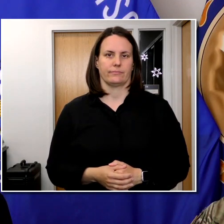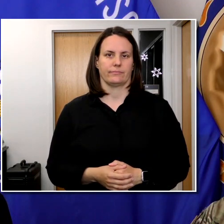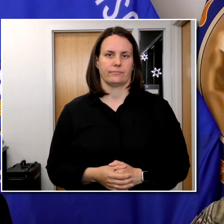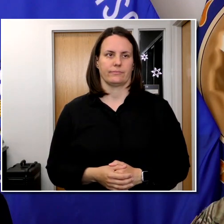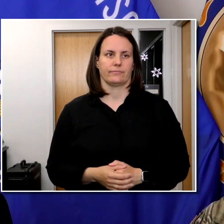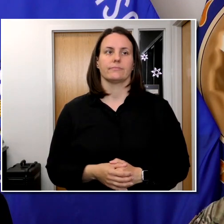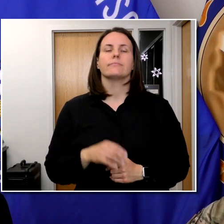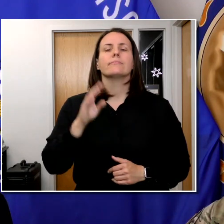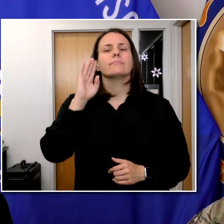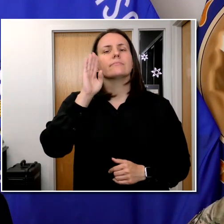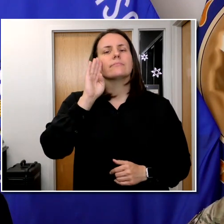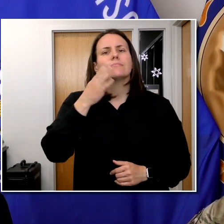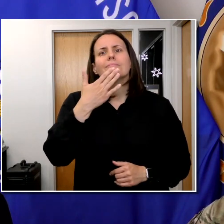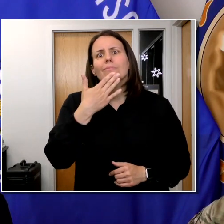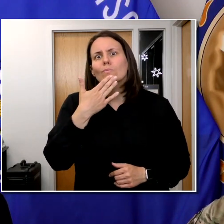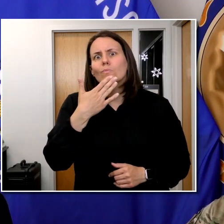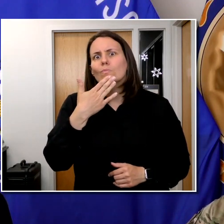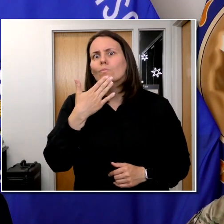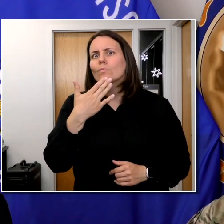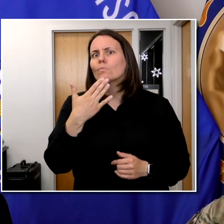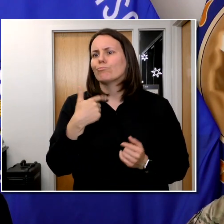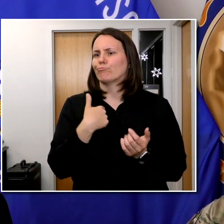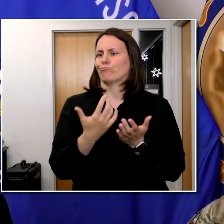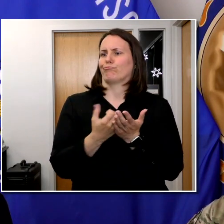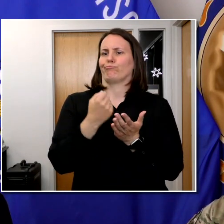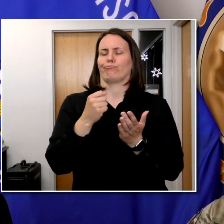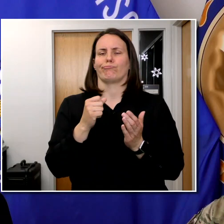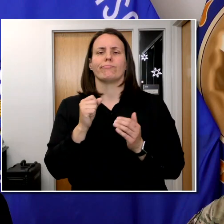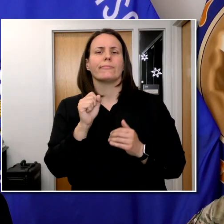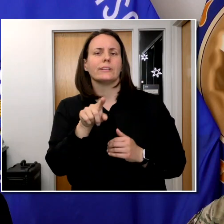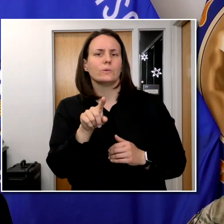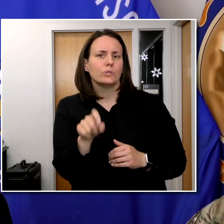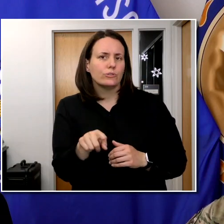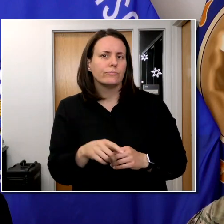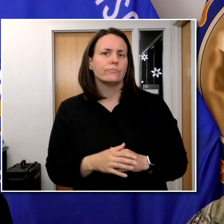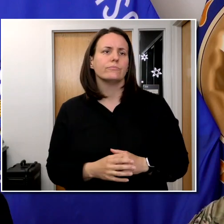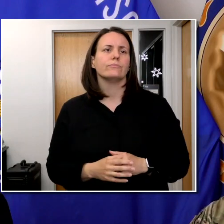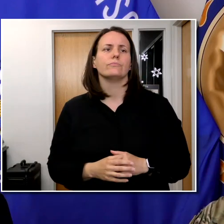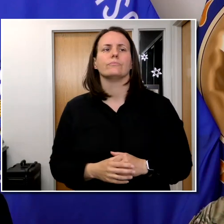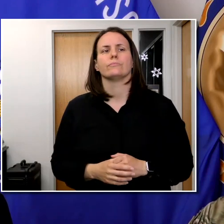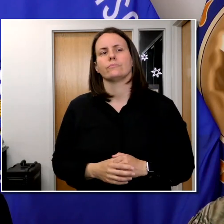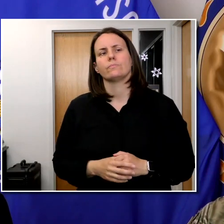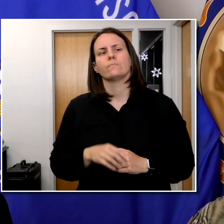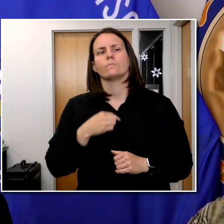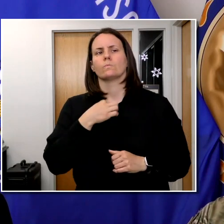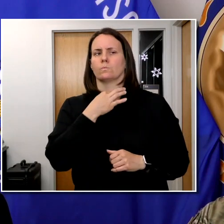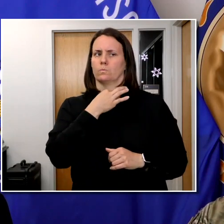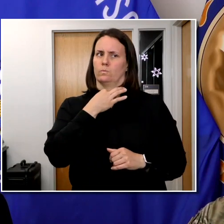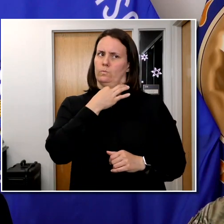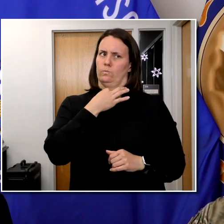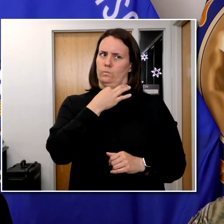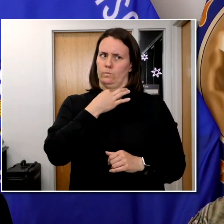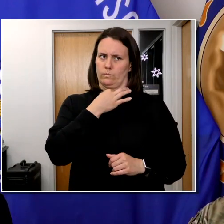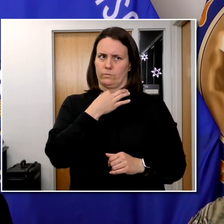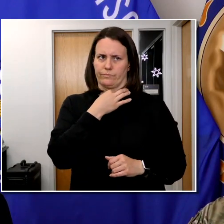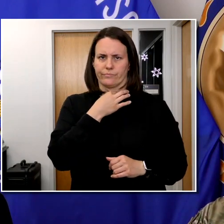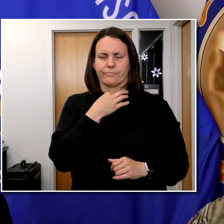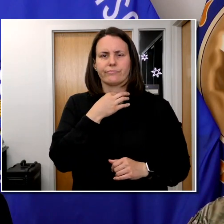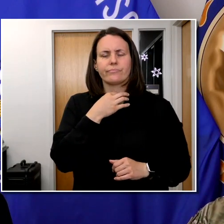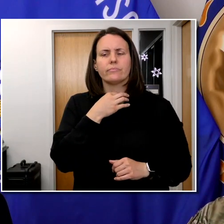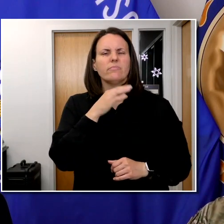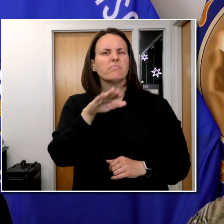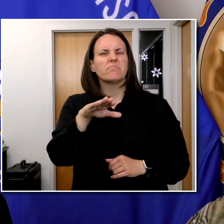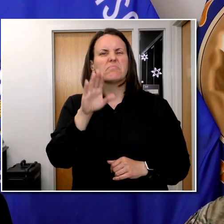Hi, thanks for taking my question, holding this. I was wondering, Illinois is working on dismantling their alternate